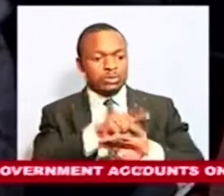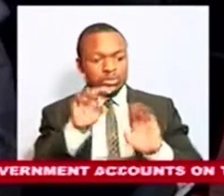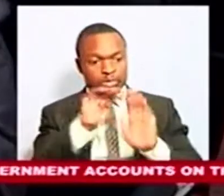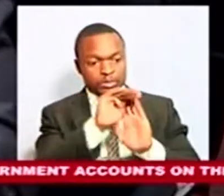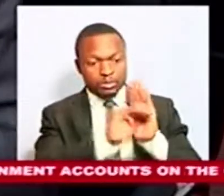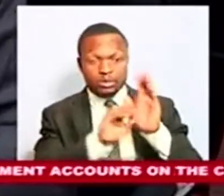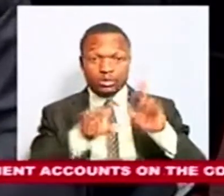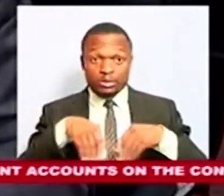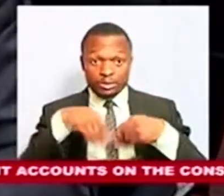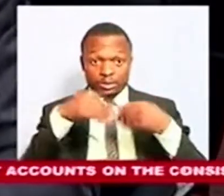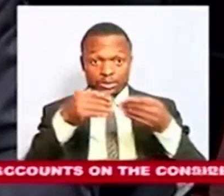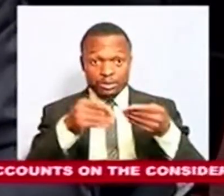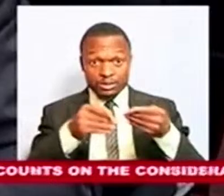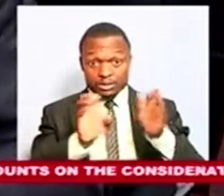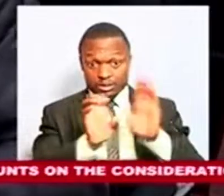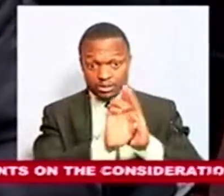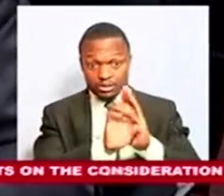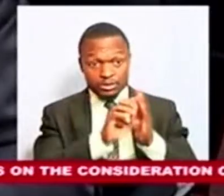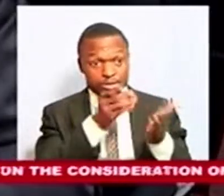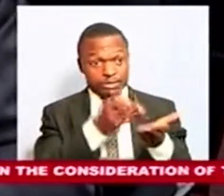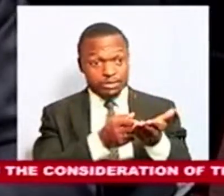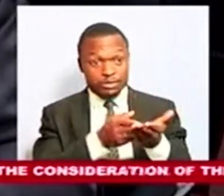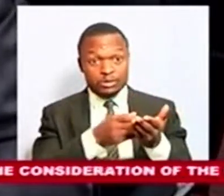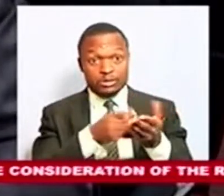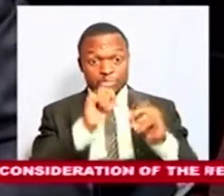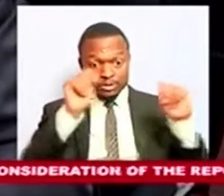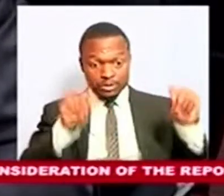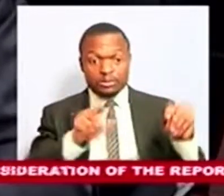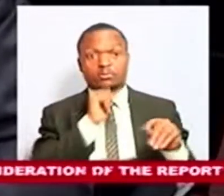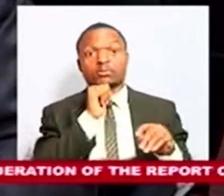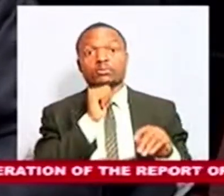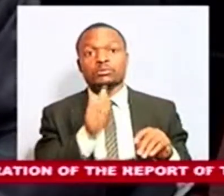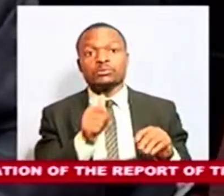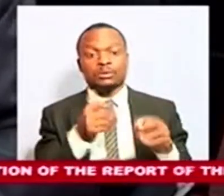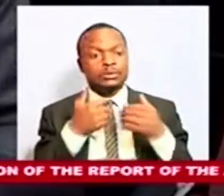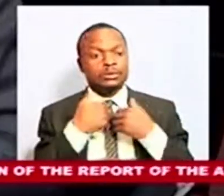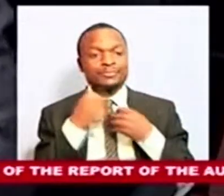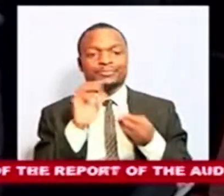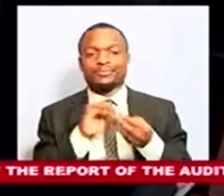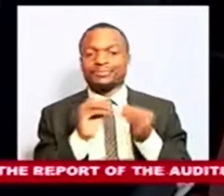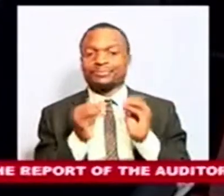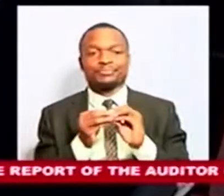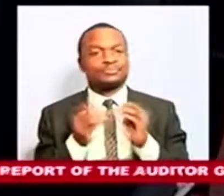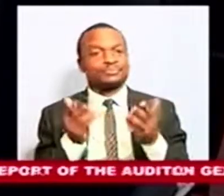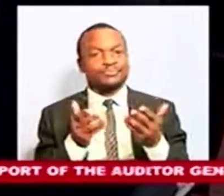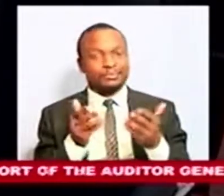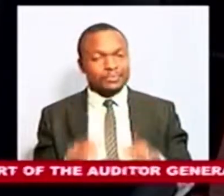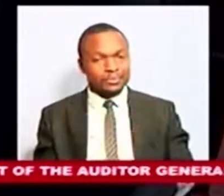an example. Also, this ledger is not numbered like serial numbers 1 to whatever, but the